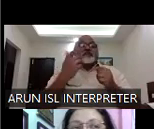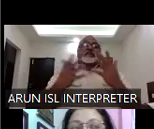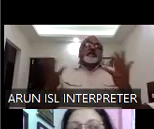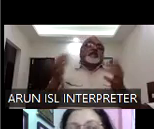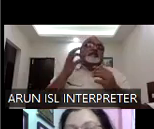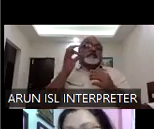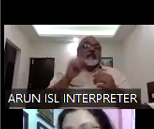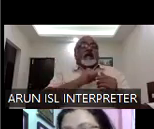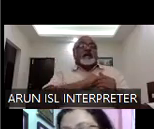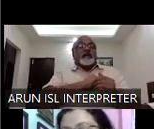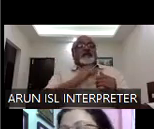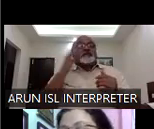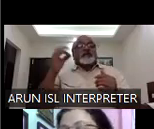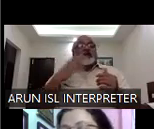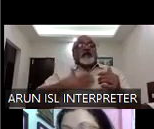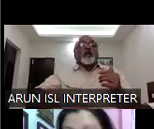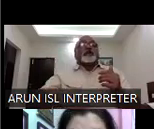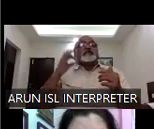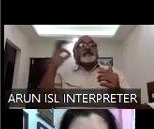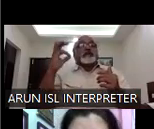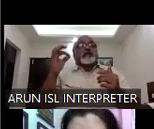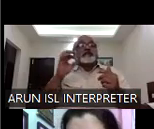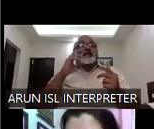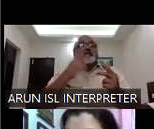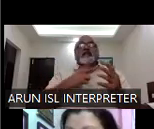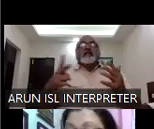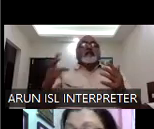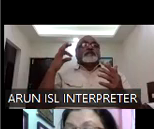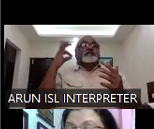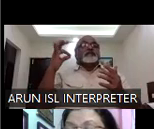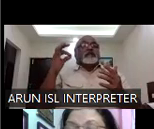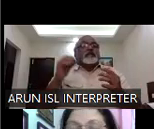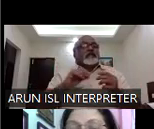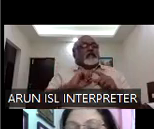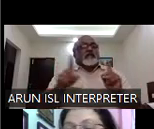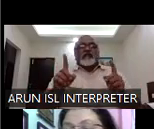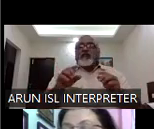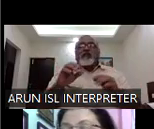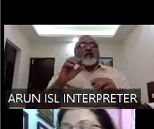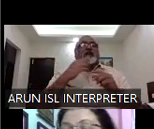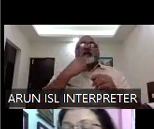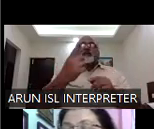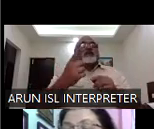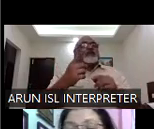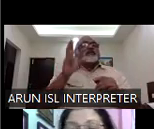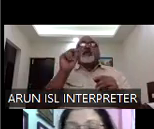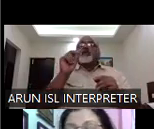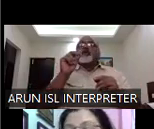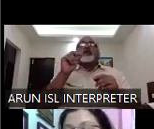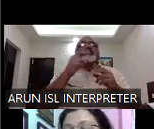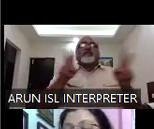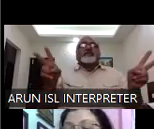Uh, Everything is special. But let me tell you, there is no difference between disabled and